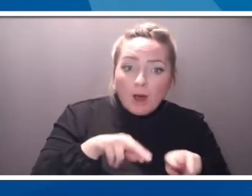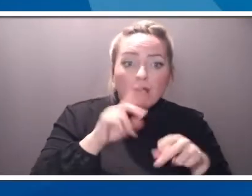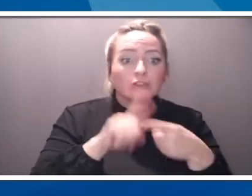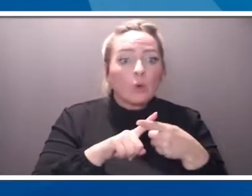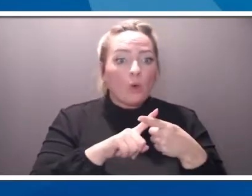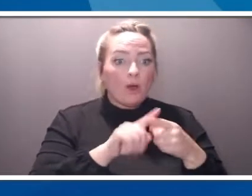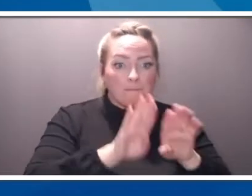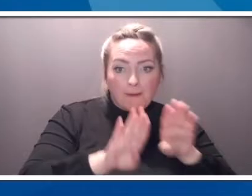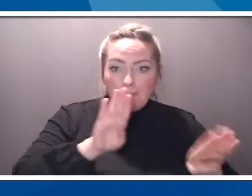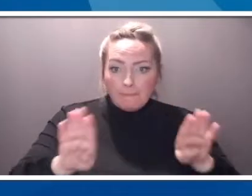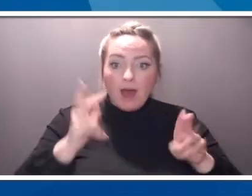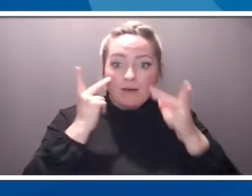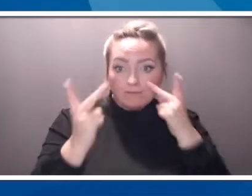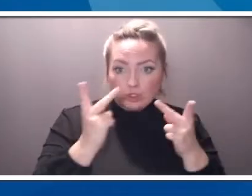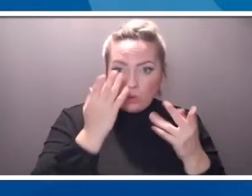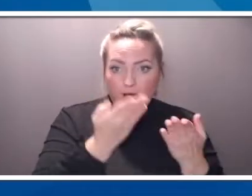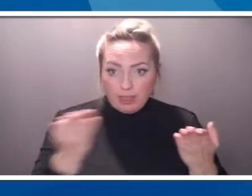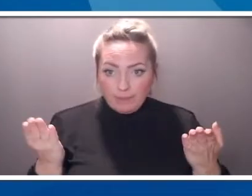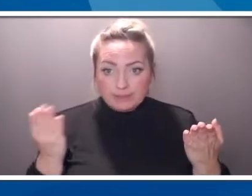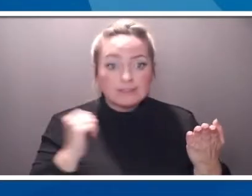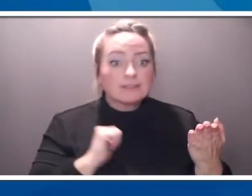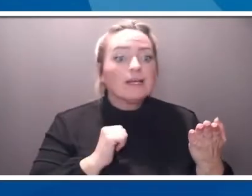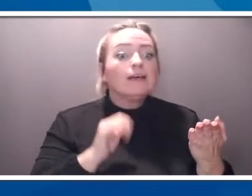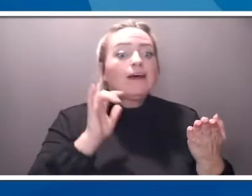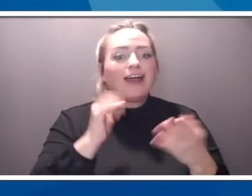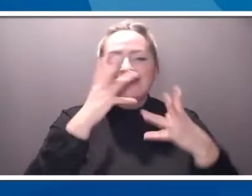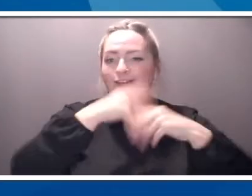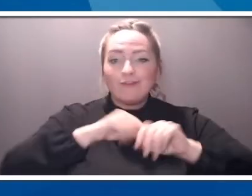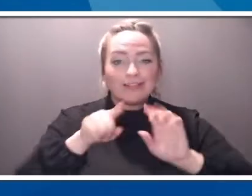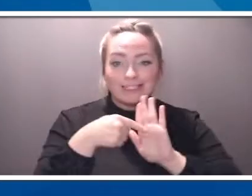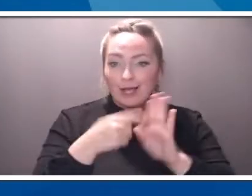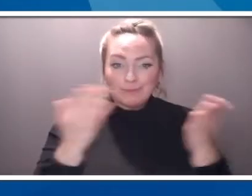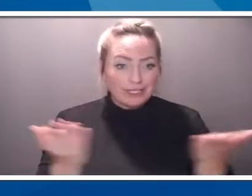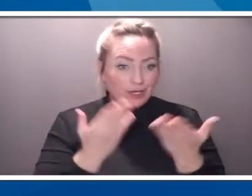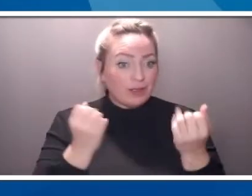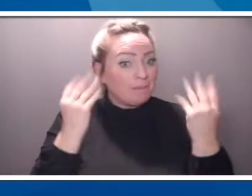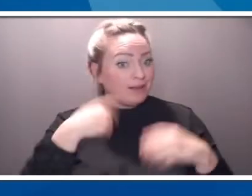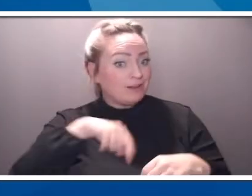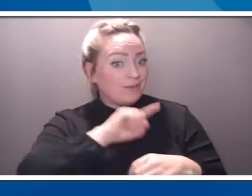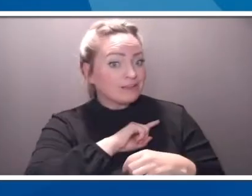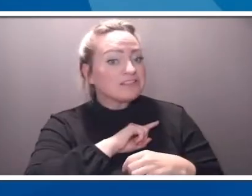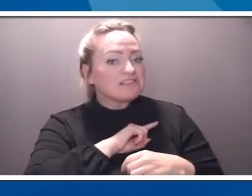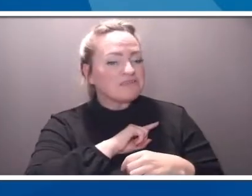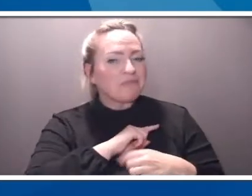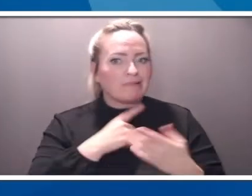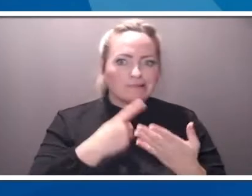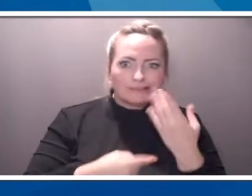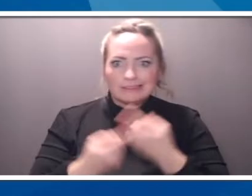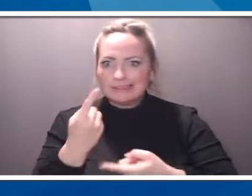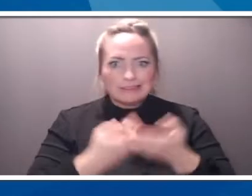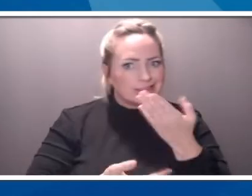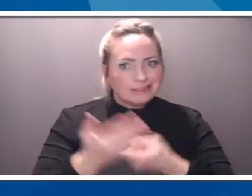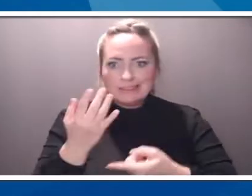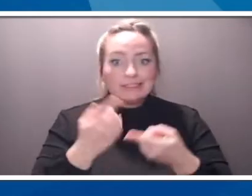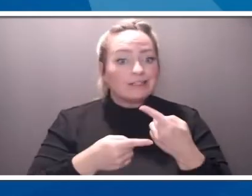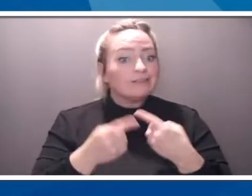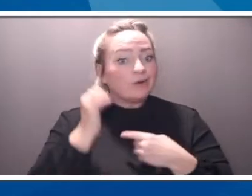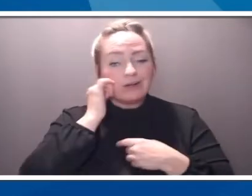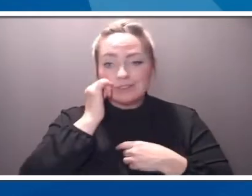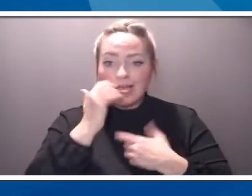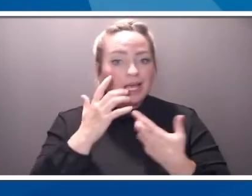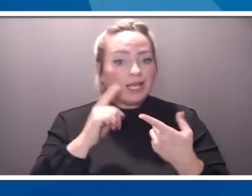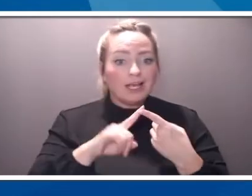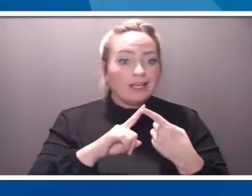a response, or distinguishing a visual element. And I've got a lovely example here that many of us have argued back and